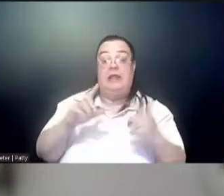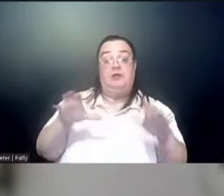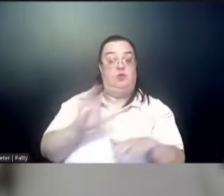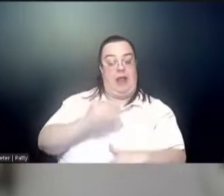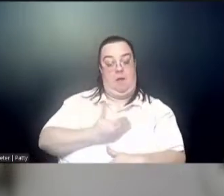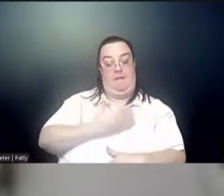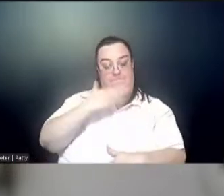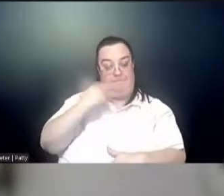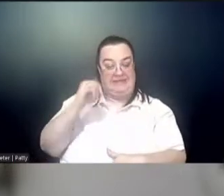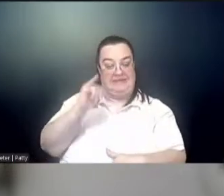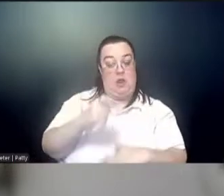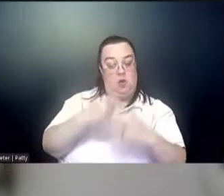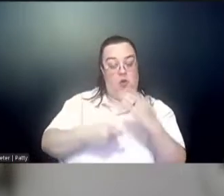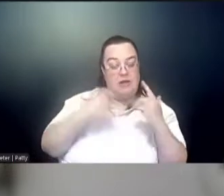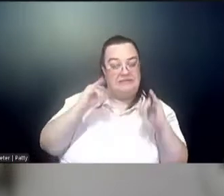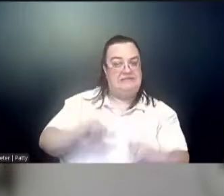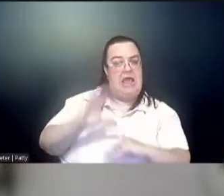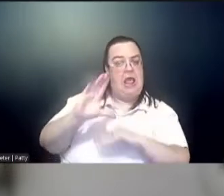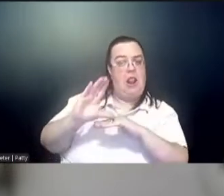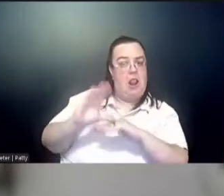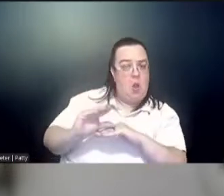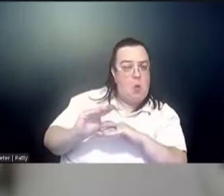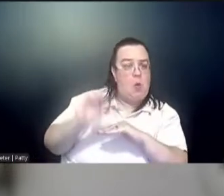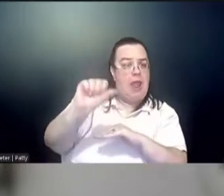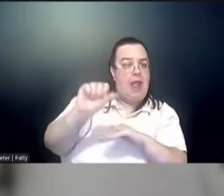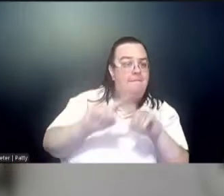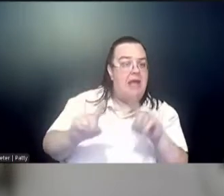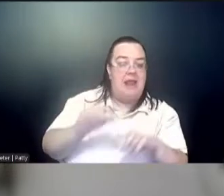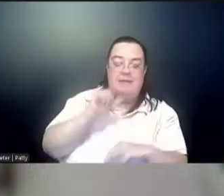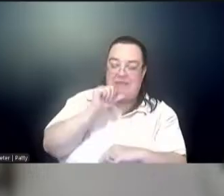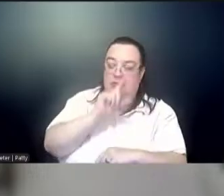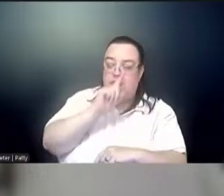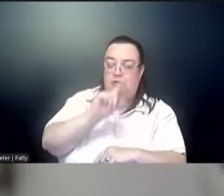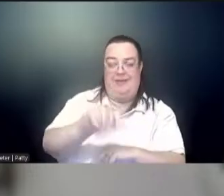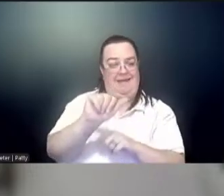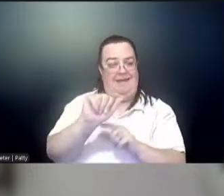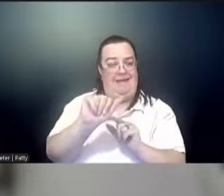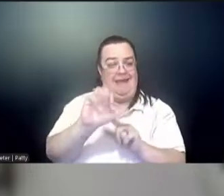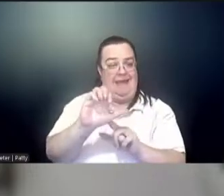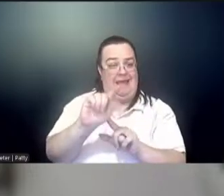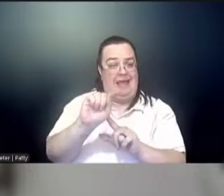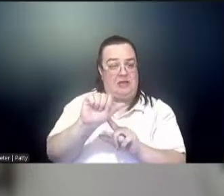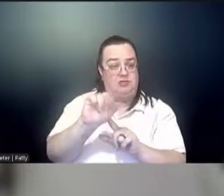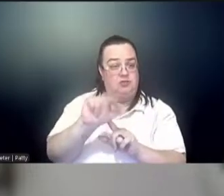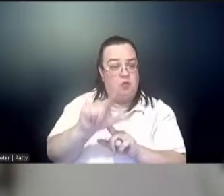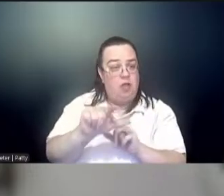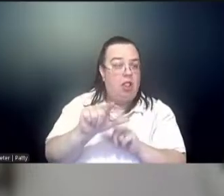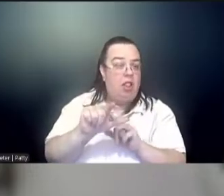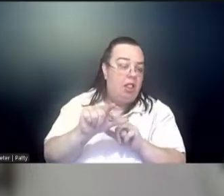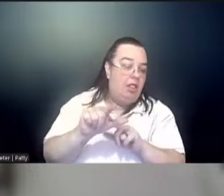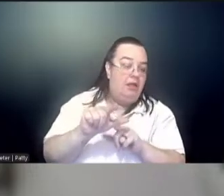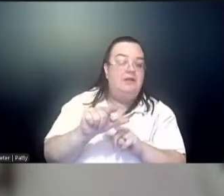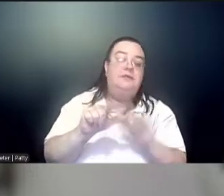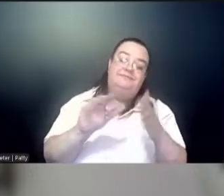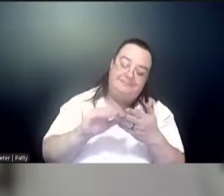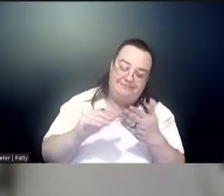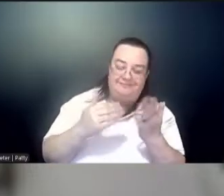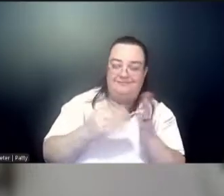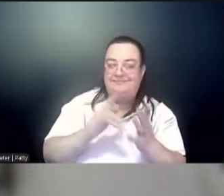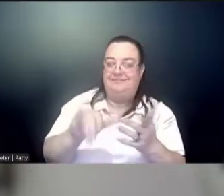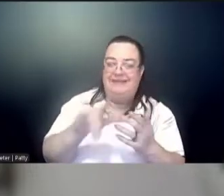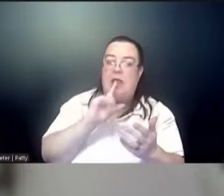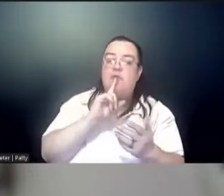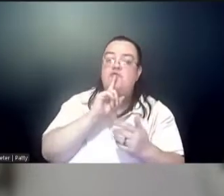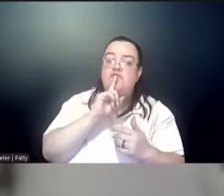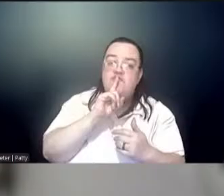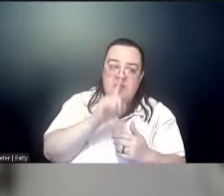that cost low, but I'm not sure that the actuals, pardon again for multiple words, actually represent